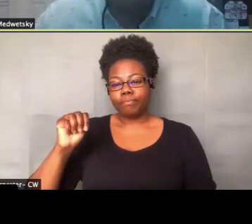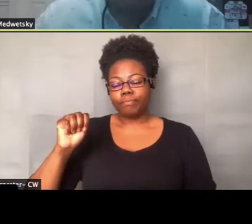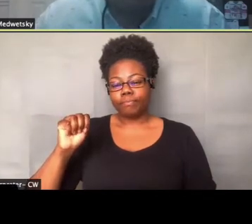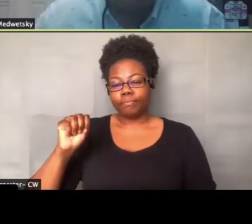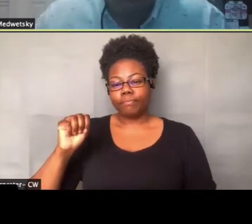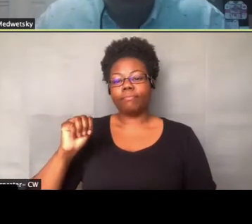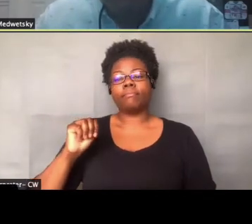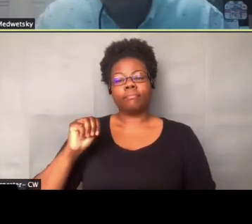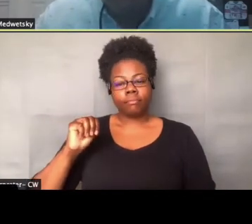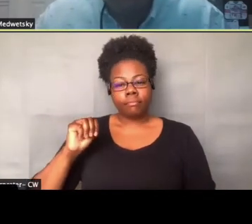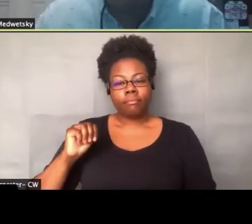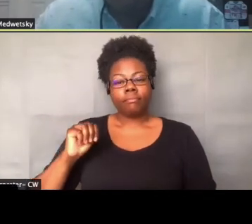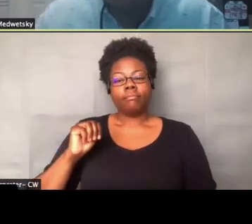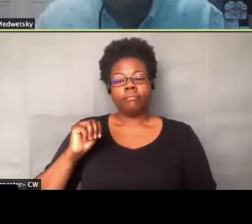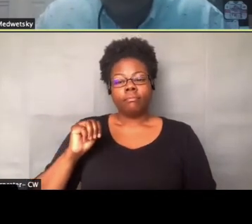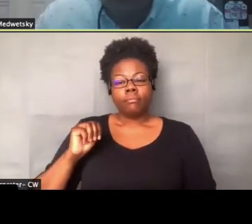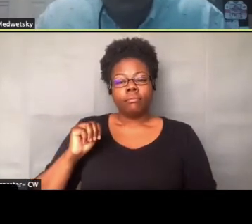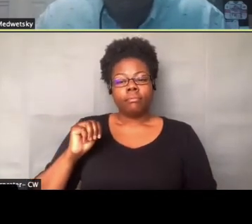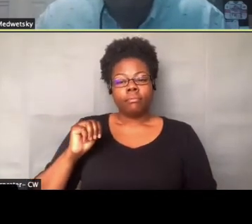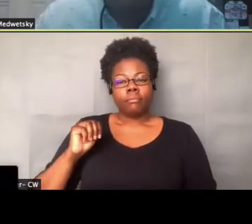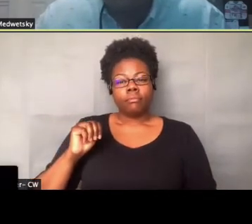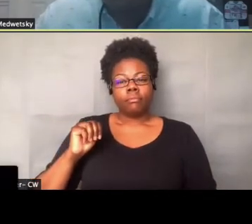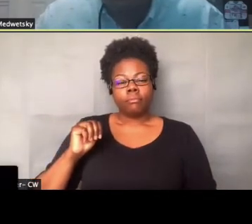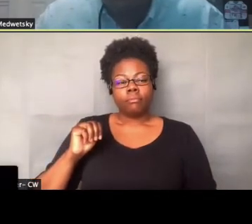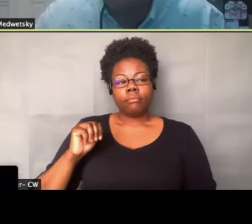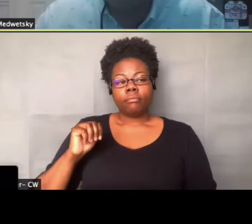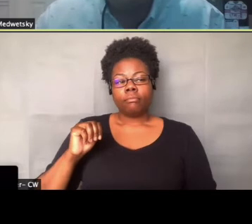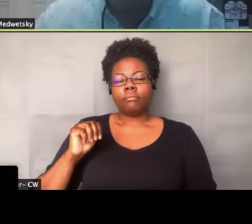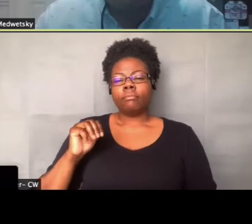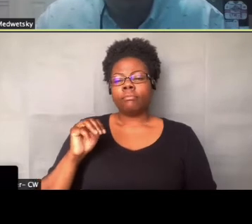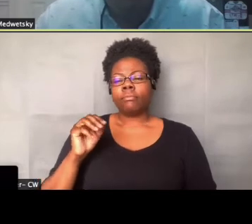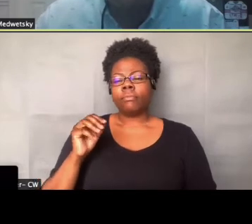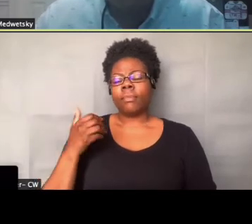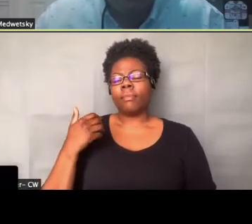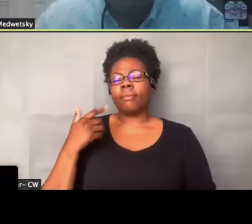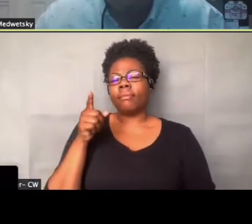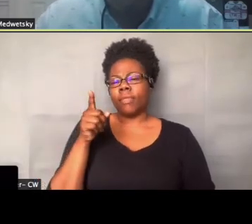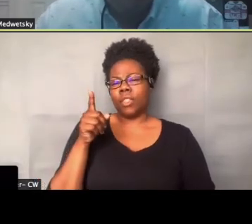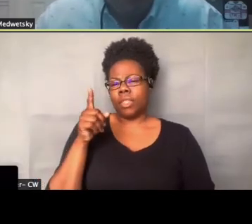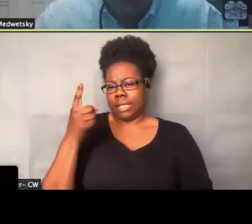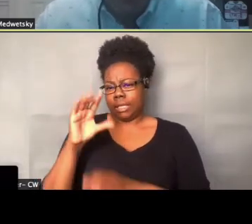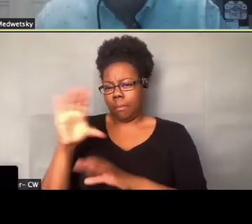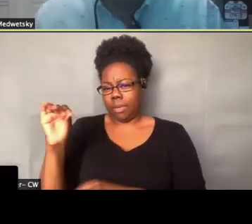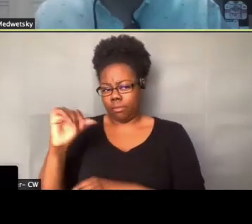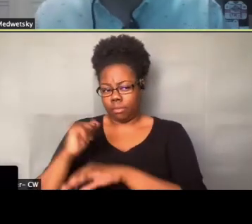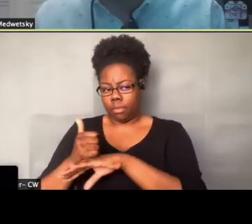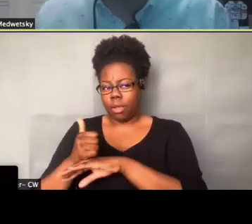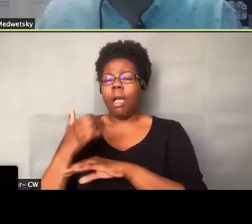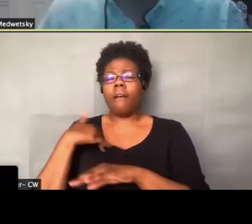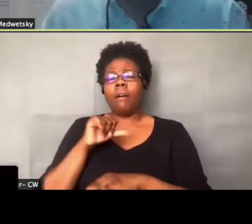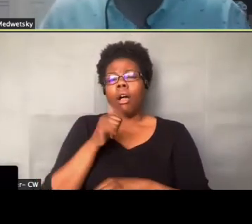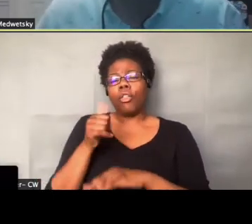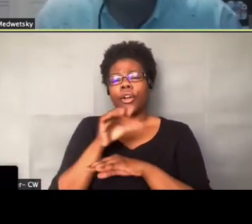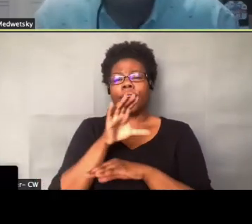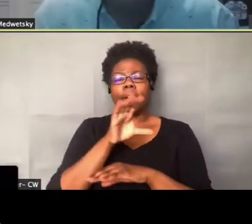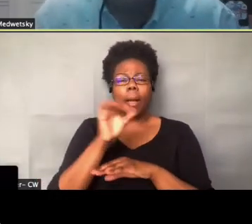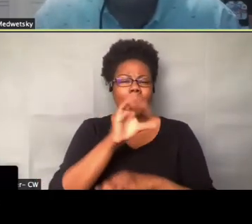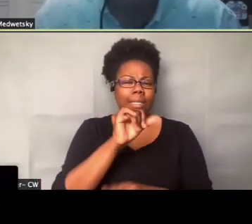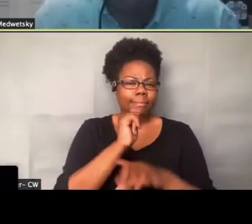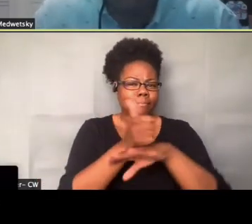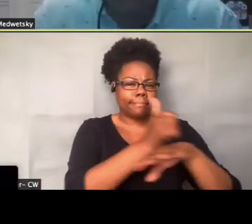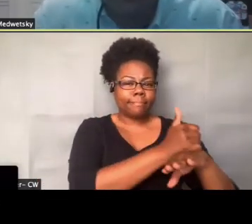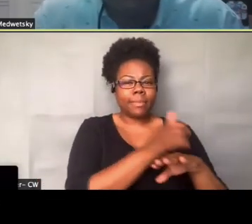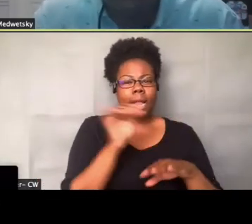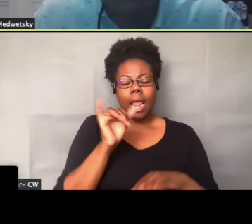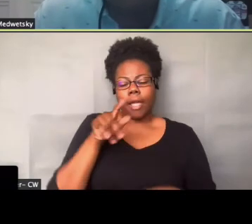been a leader. And some of the other companies like Oticon as well had tried to do